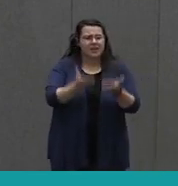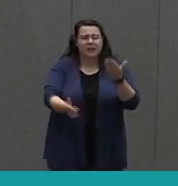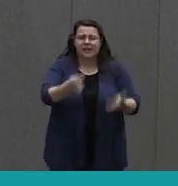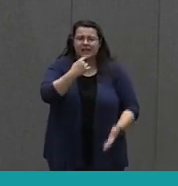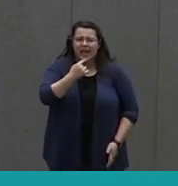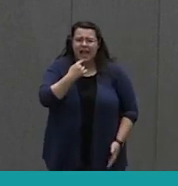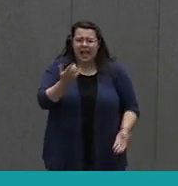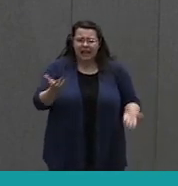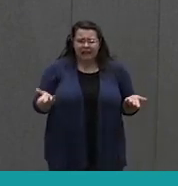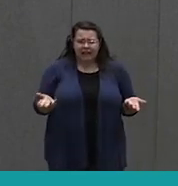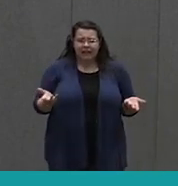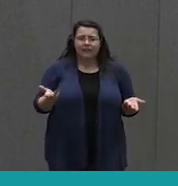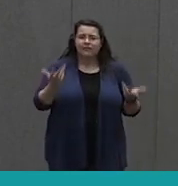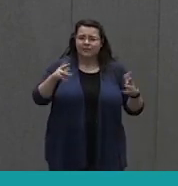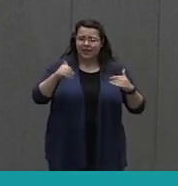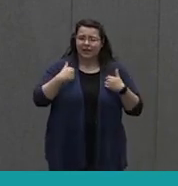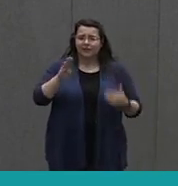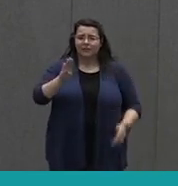Domino's.